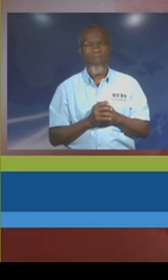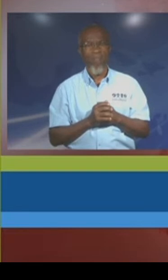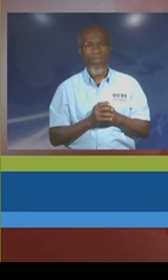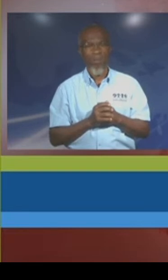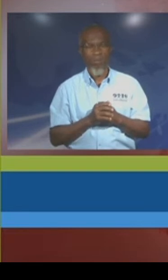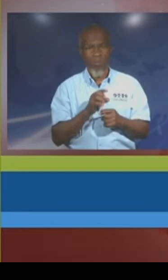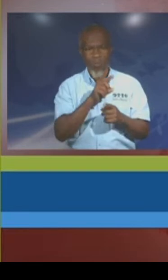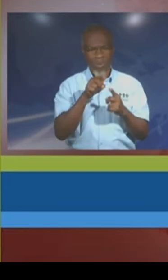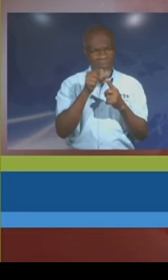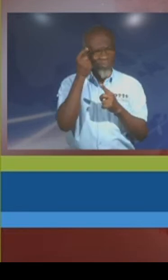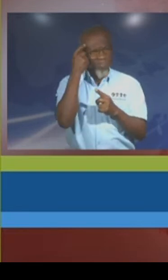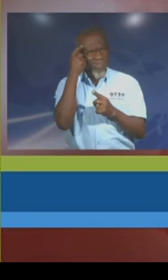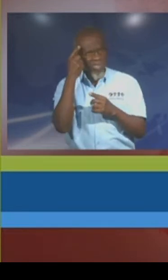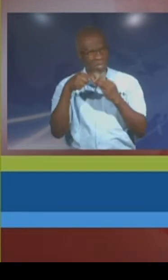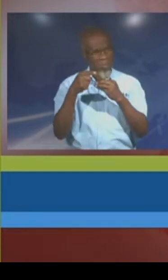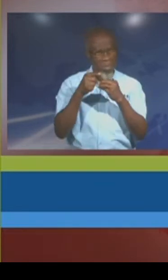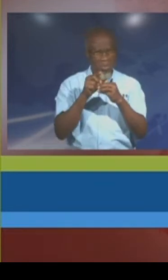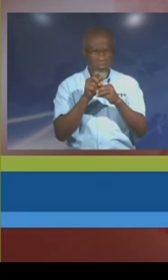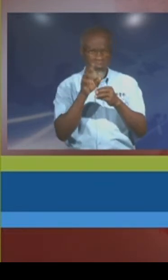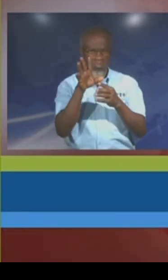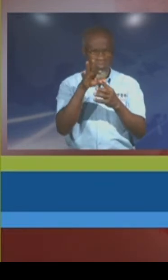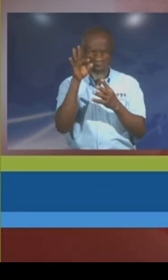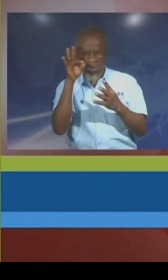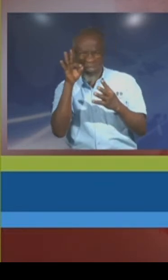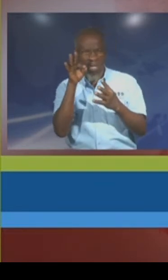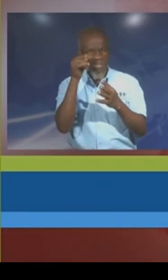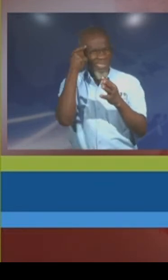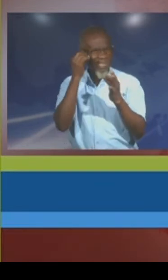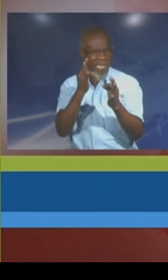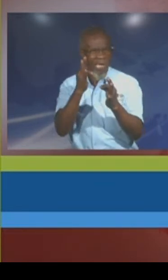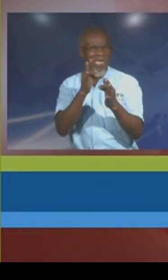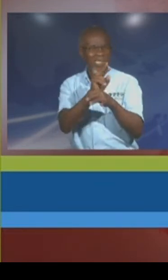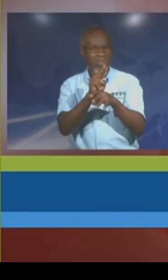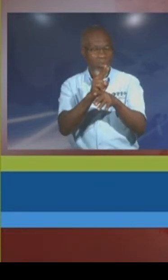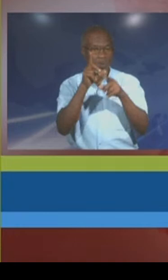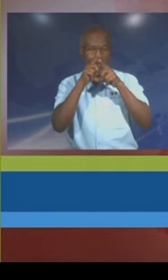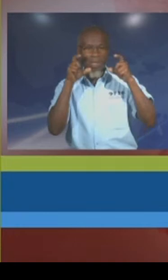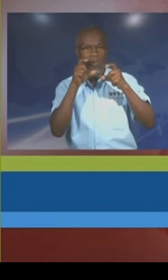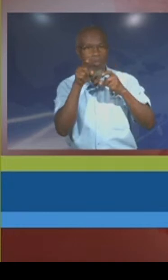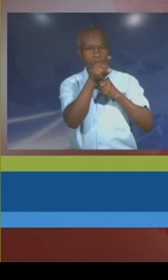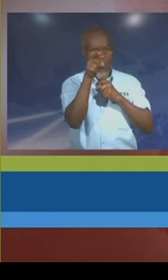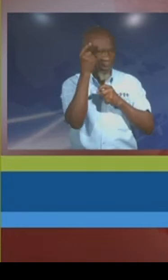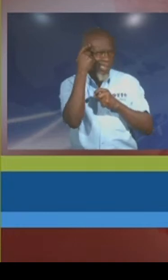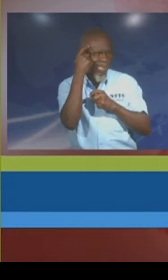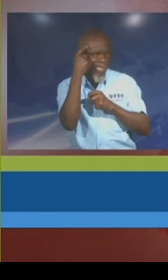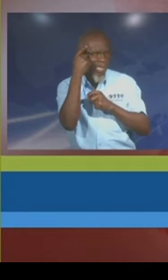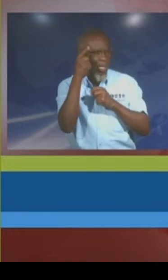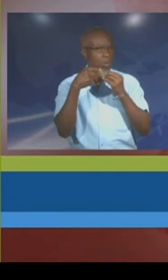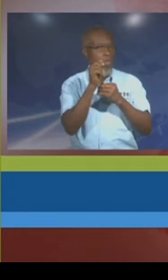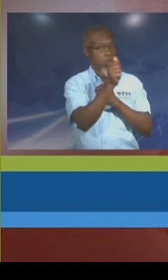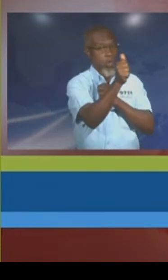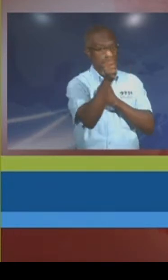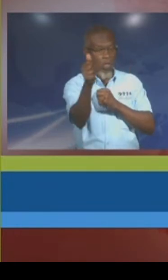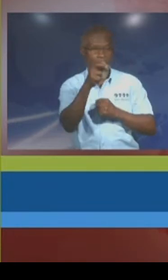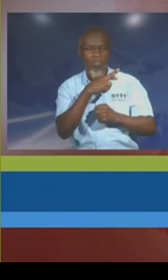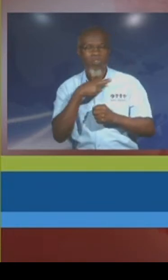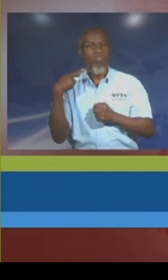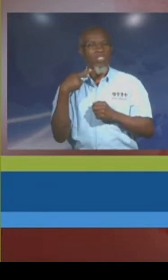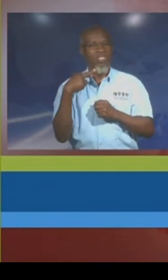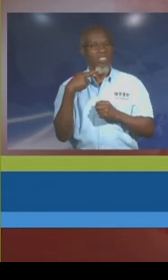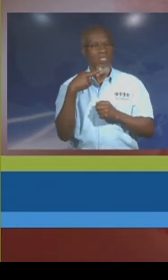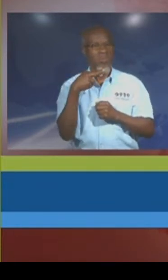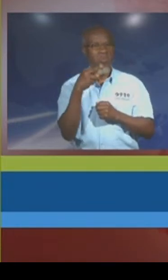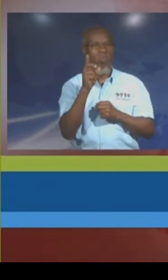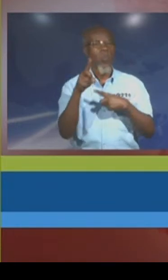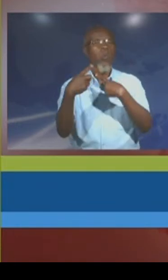So when looking at choosing to wear a mask, one should be informed by your own personal level of risk in a particular setting, and